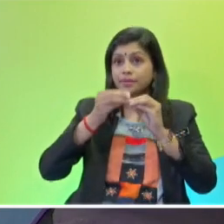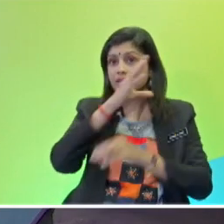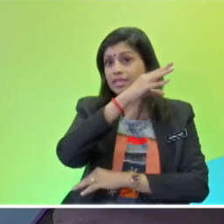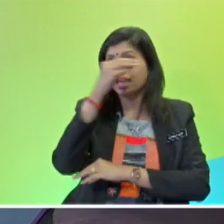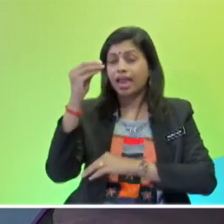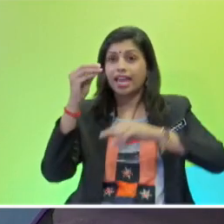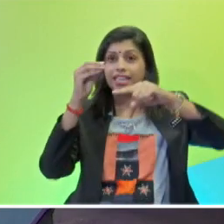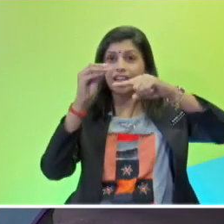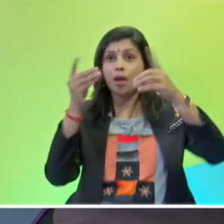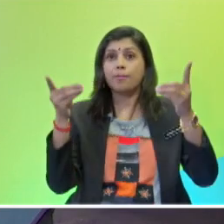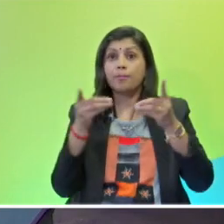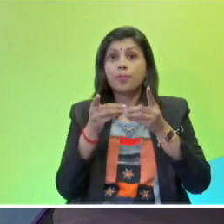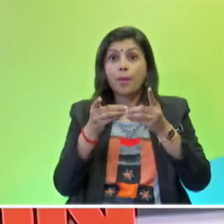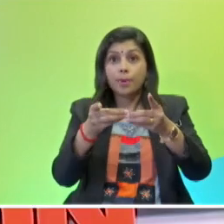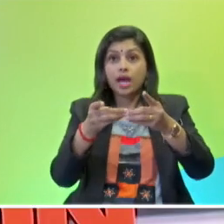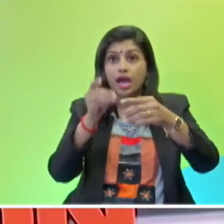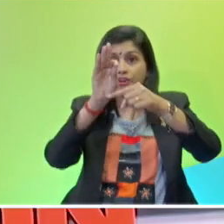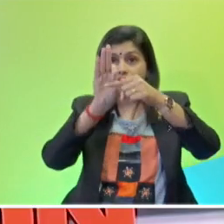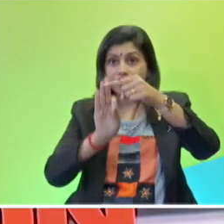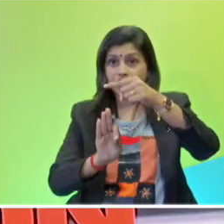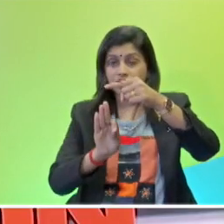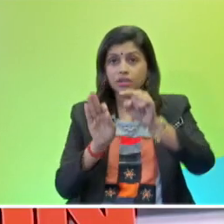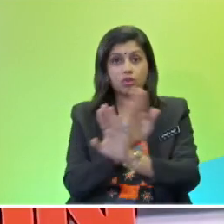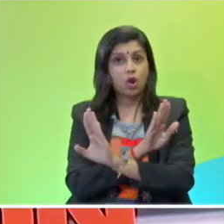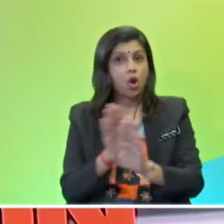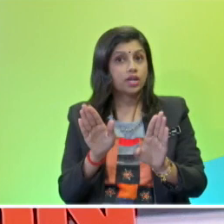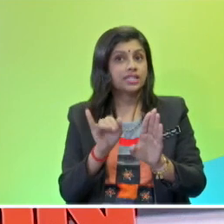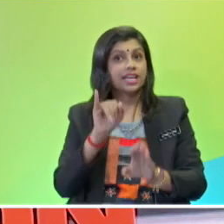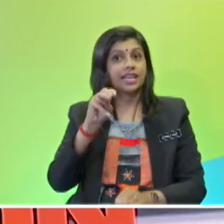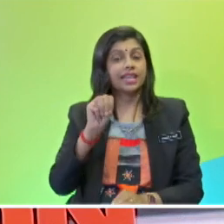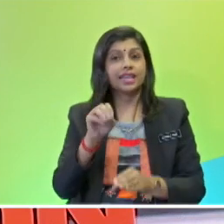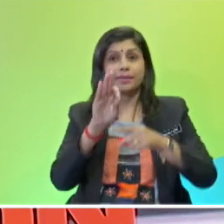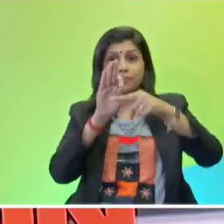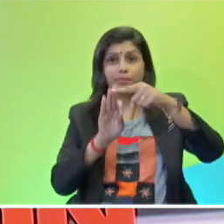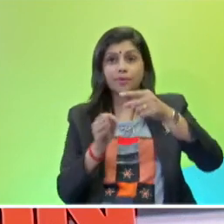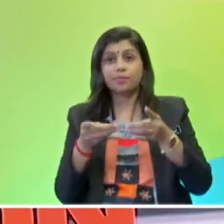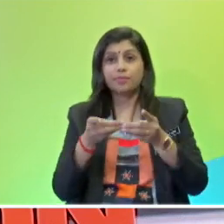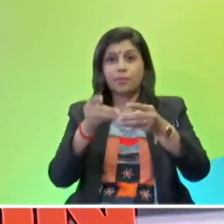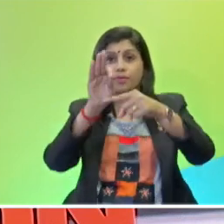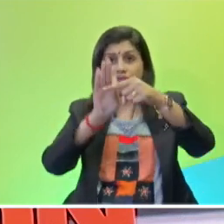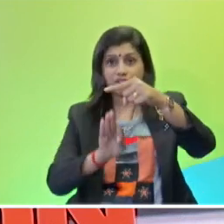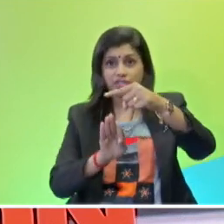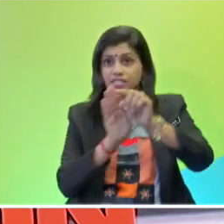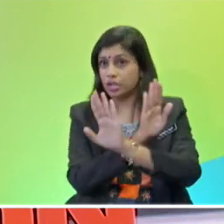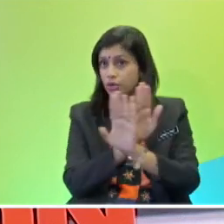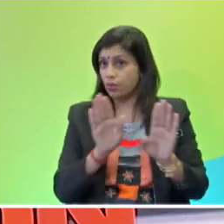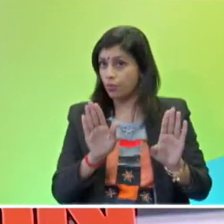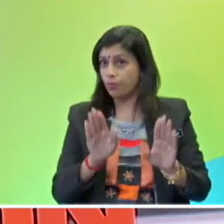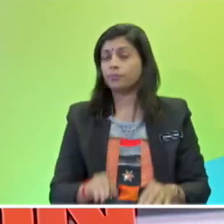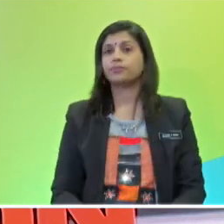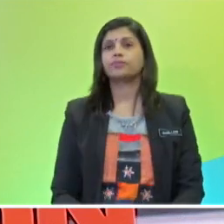a proper fraction. There shouldn't be a improper fraction. So there are 3 types of fraction. They are,